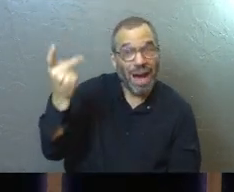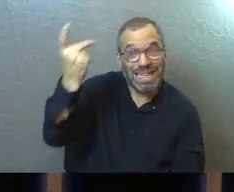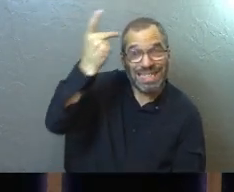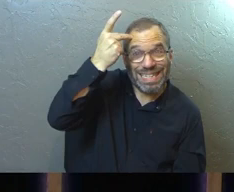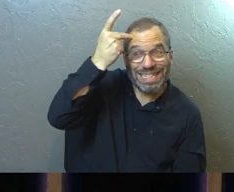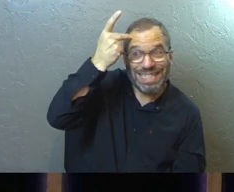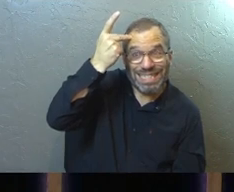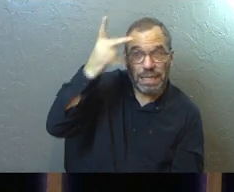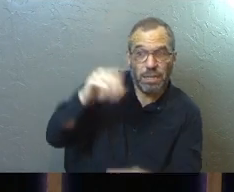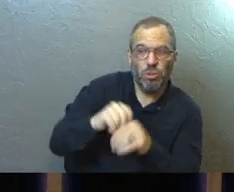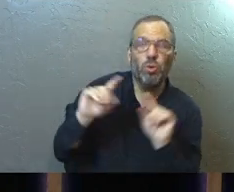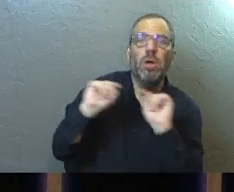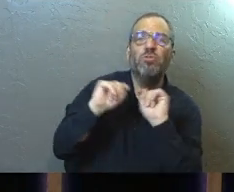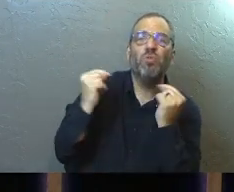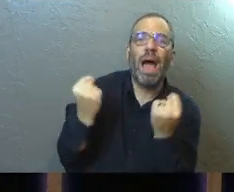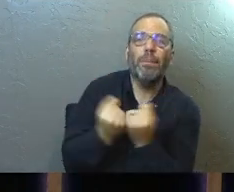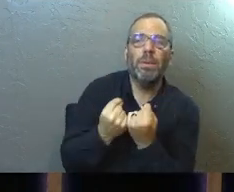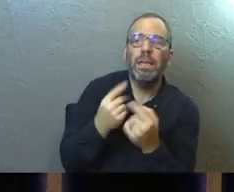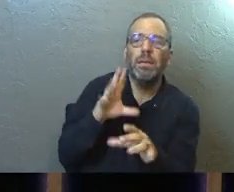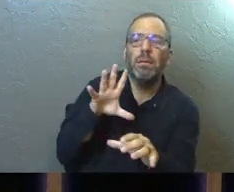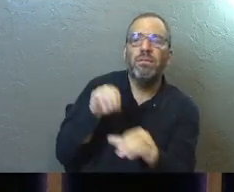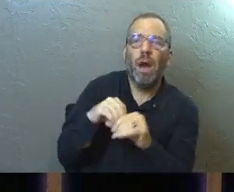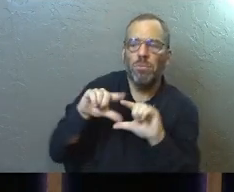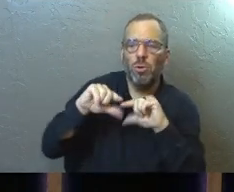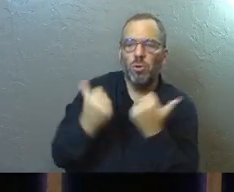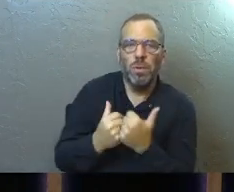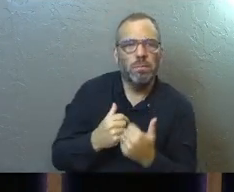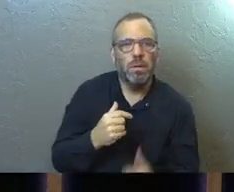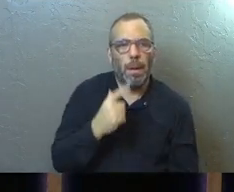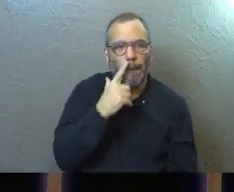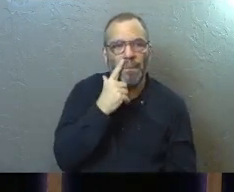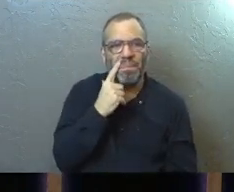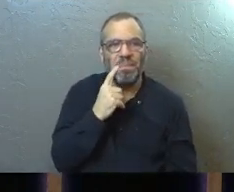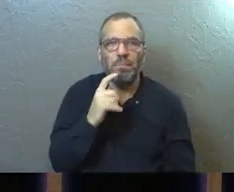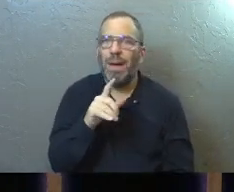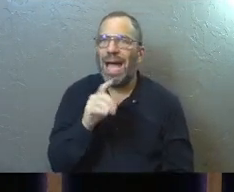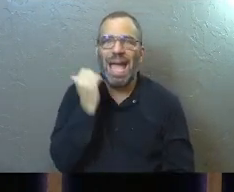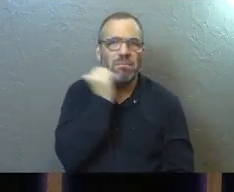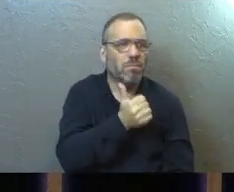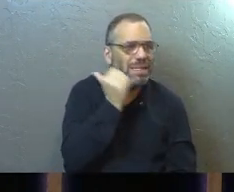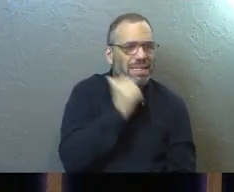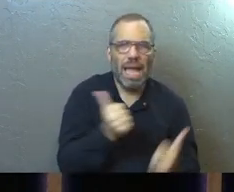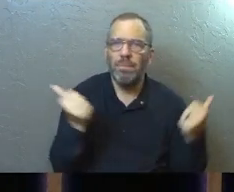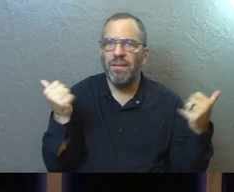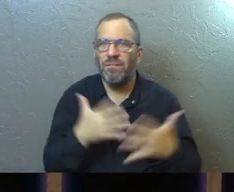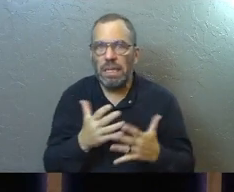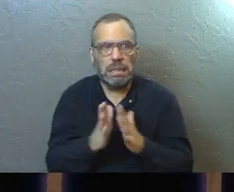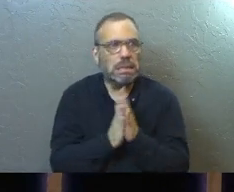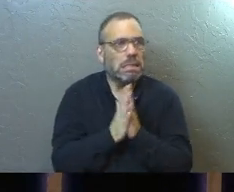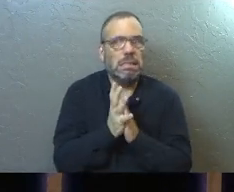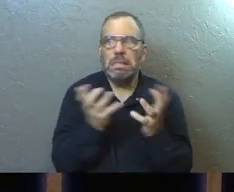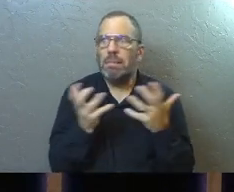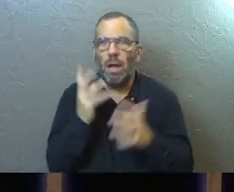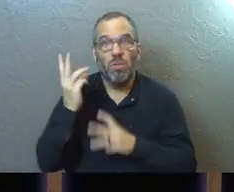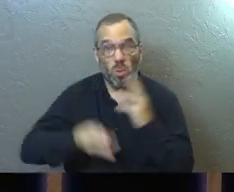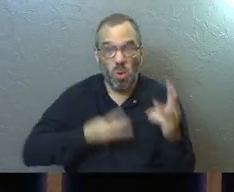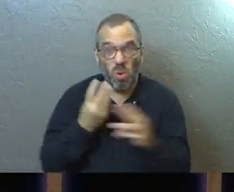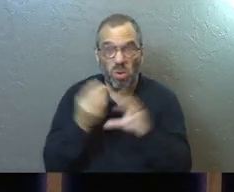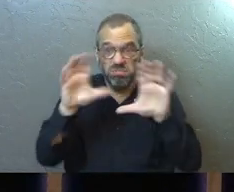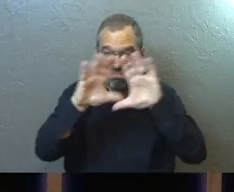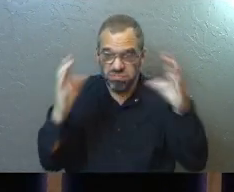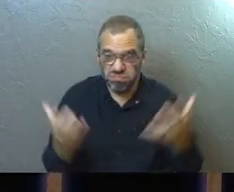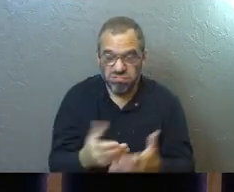into tribalism and 24/7 fear and despair about the world around